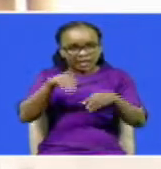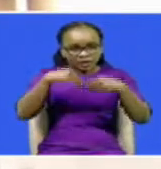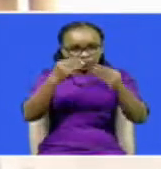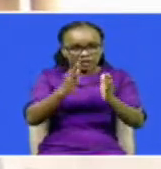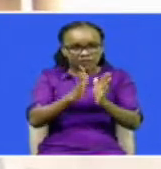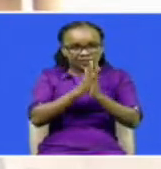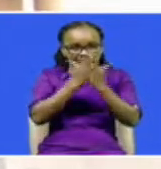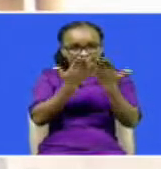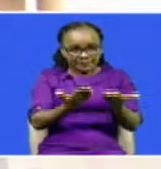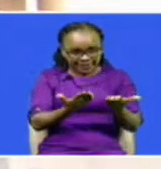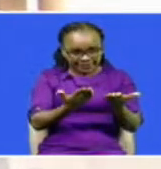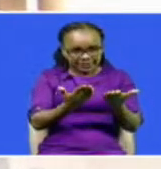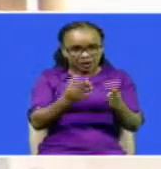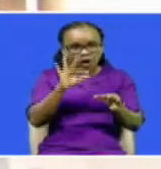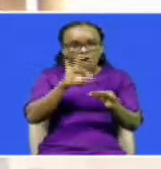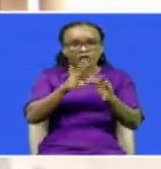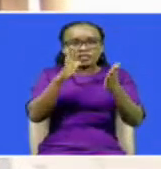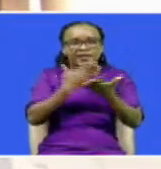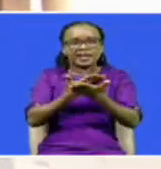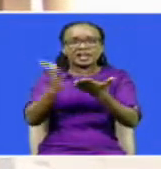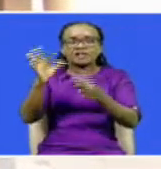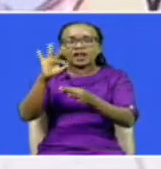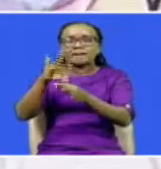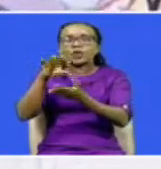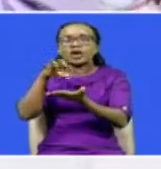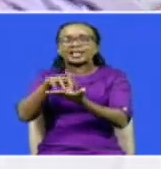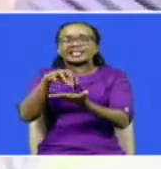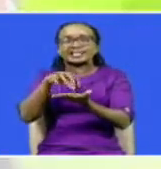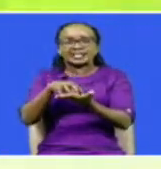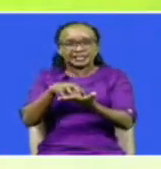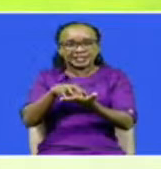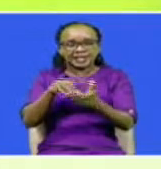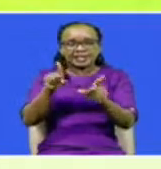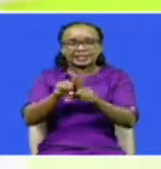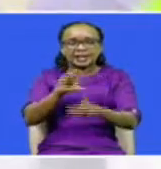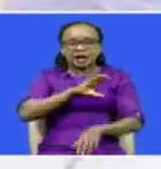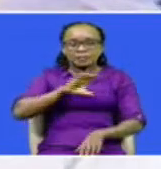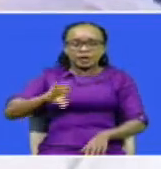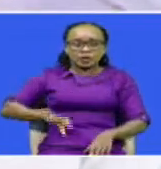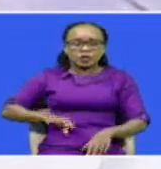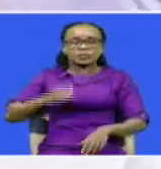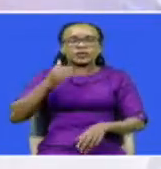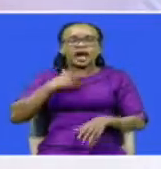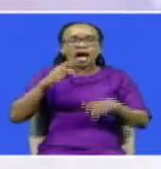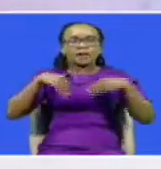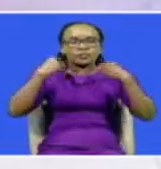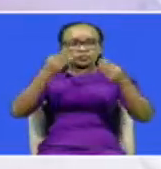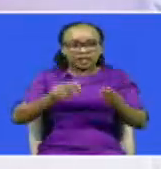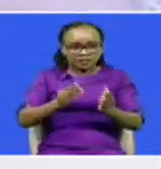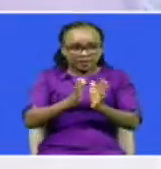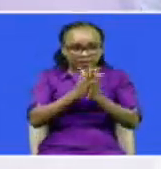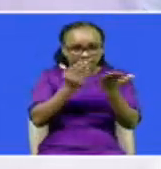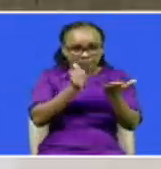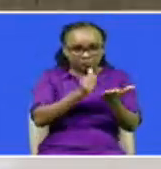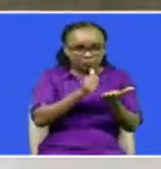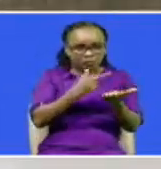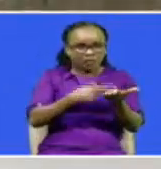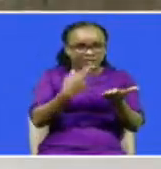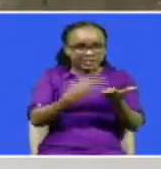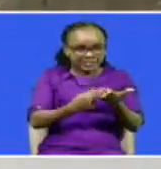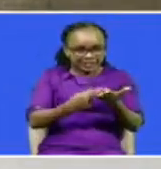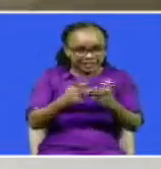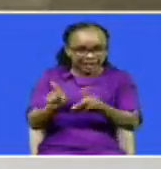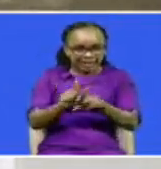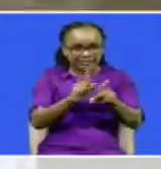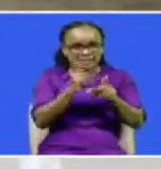a manual register of voters in every polling station. The IEBC will have to provide a manual voters register at